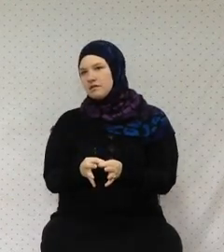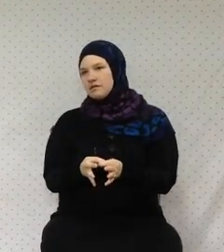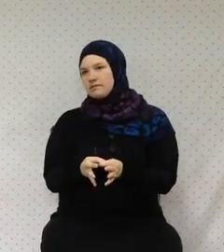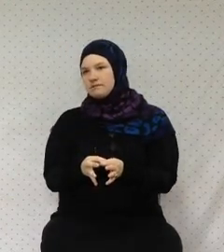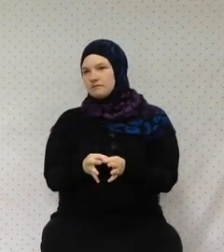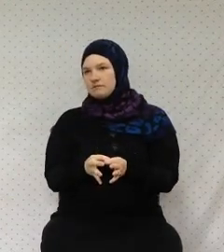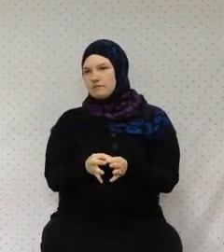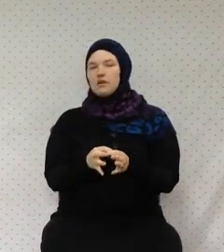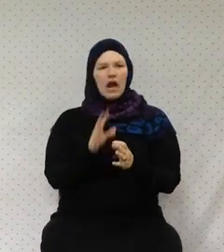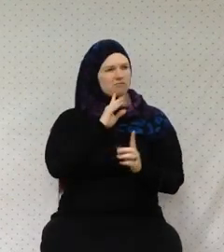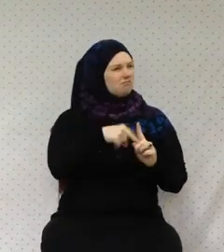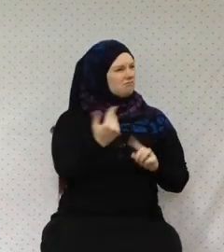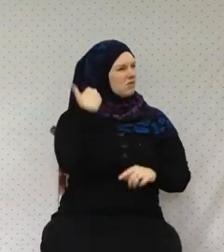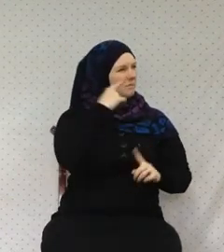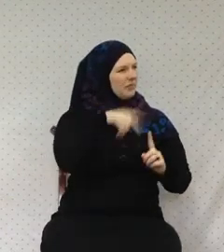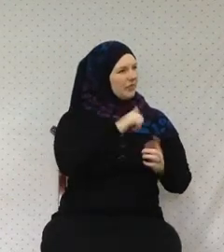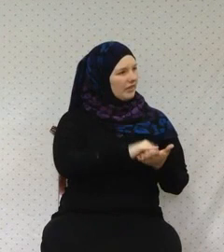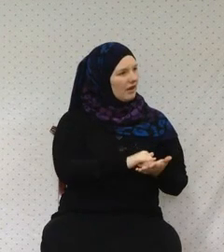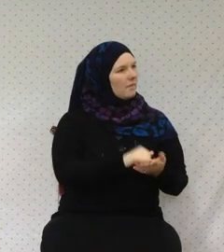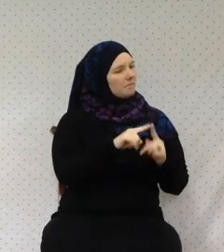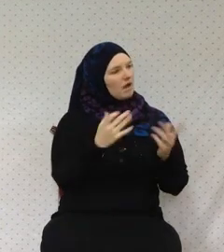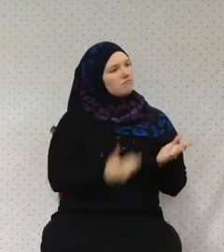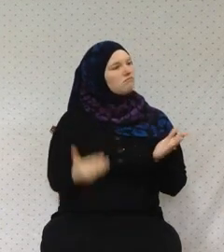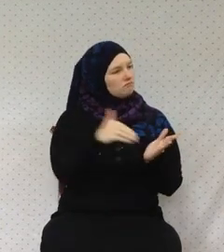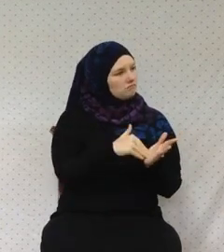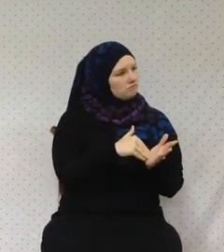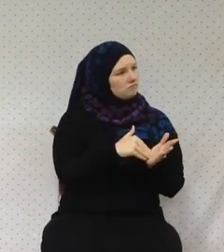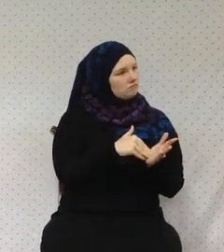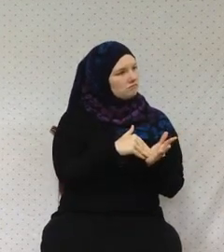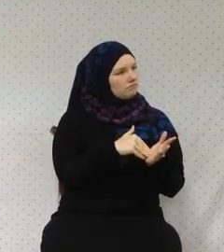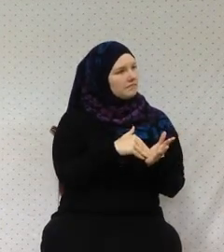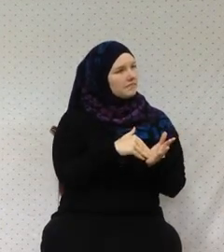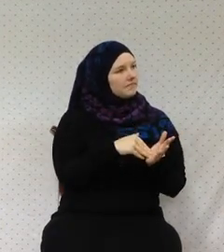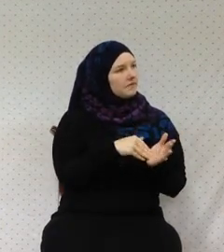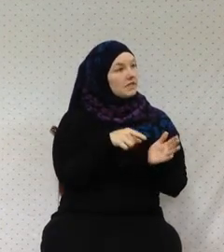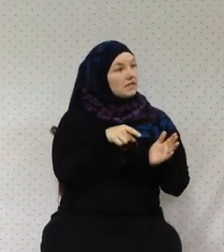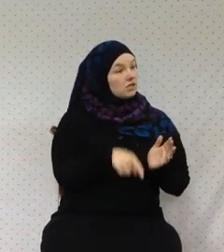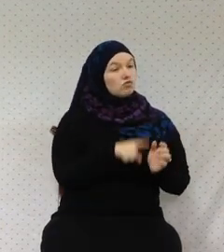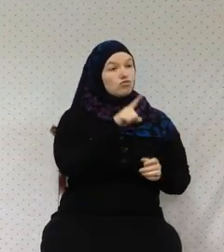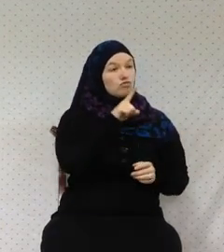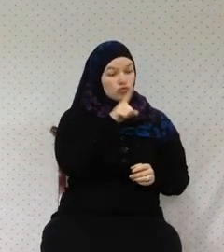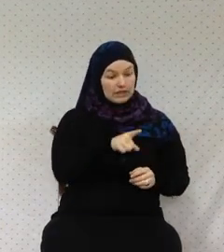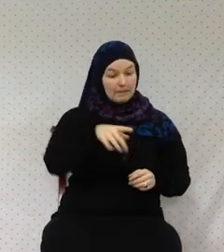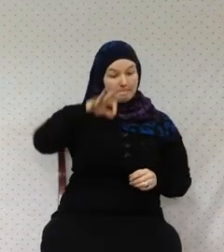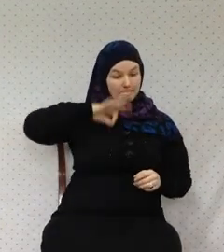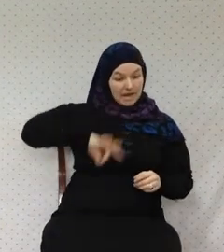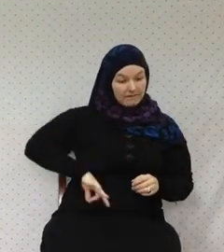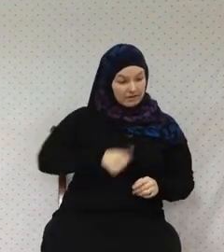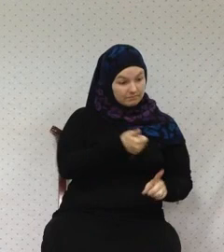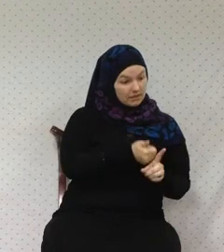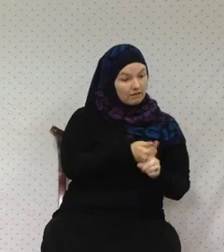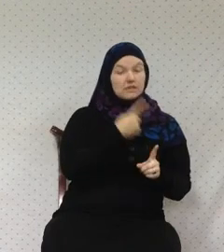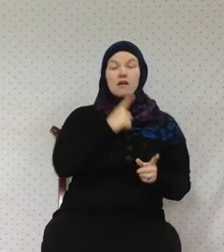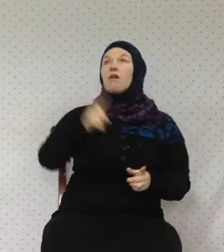to repeat it. Did Pharaoh benefit from his submission? Did he benefit from admitting